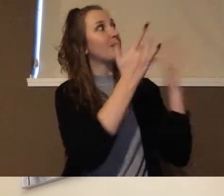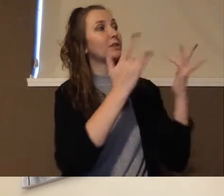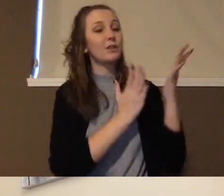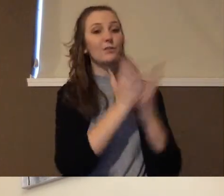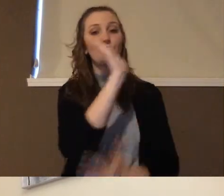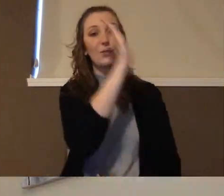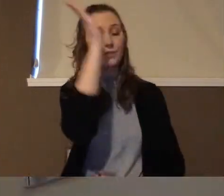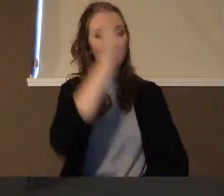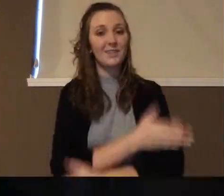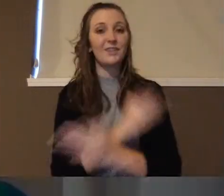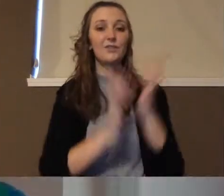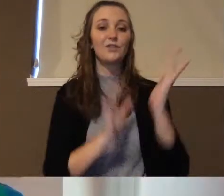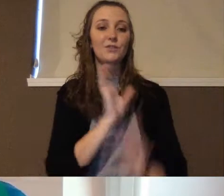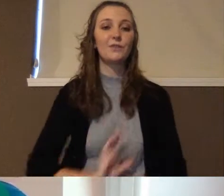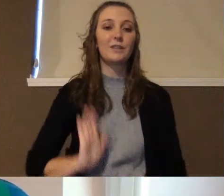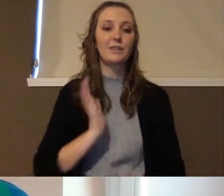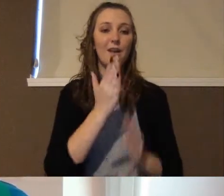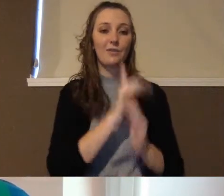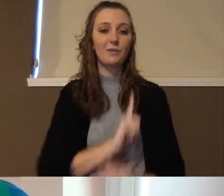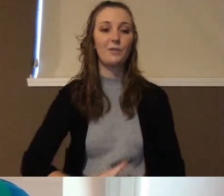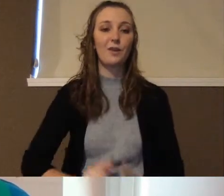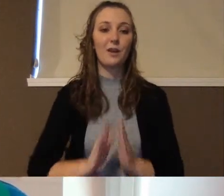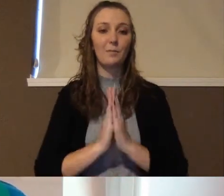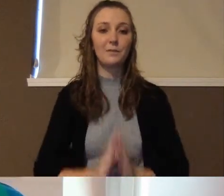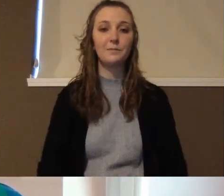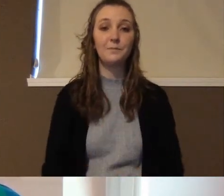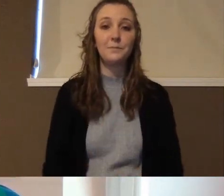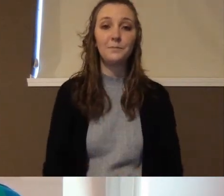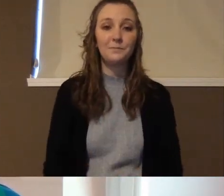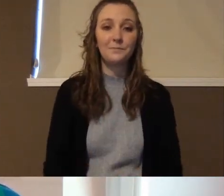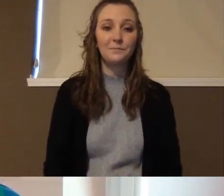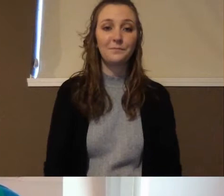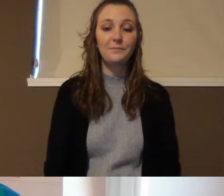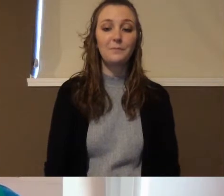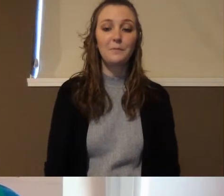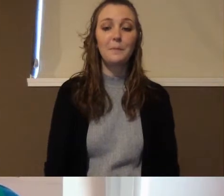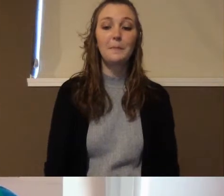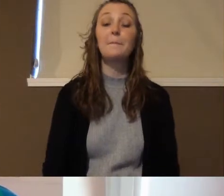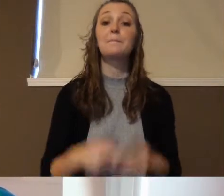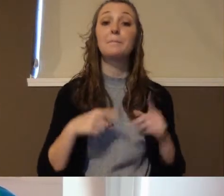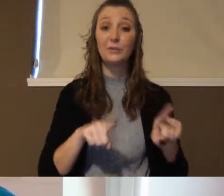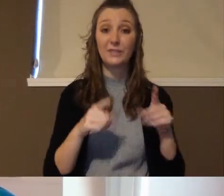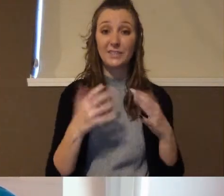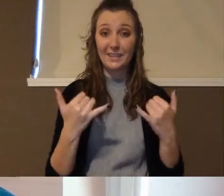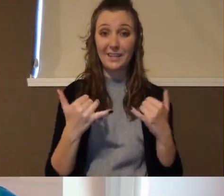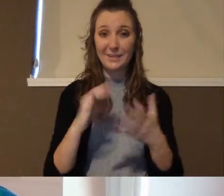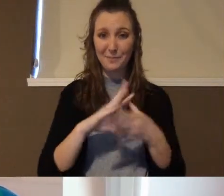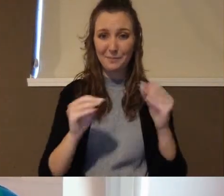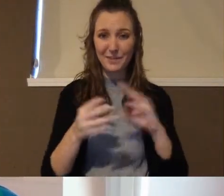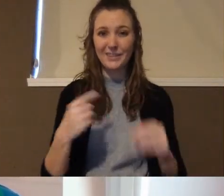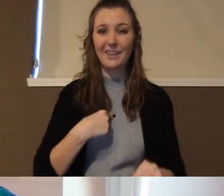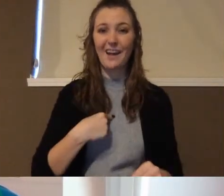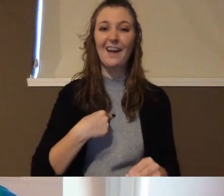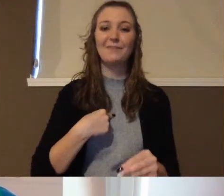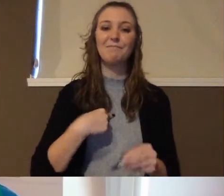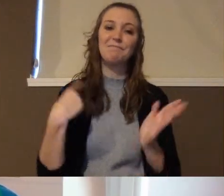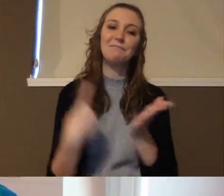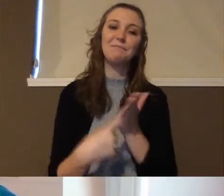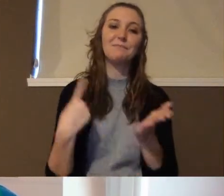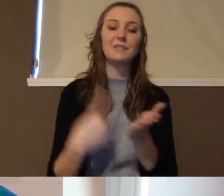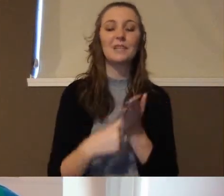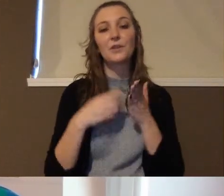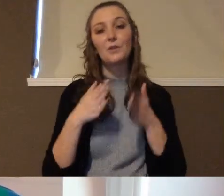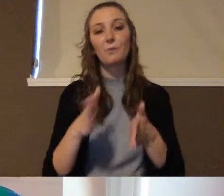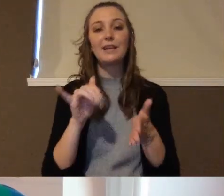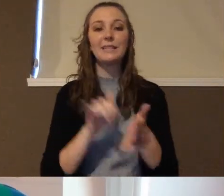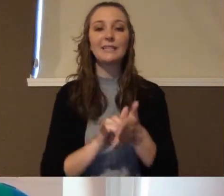Lord. Amen. In today's message, I talked about the ways that faithful followers